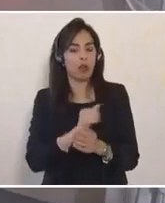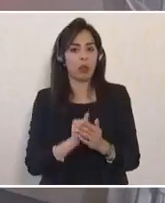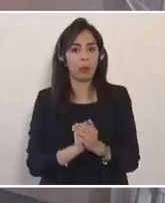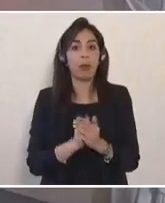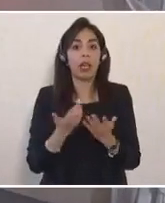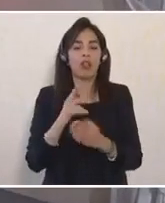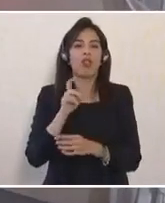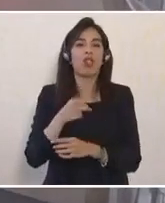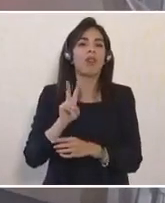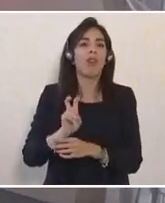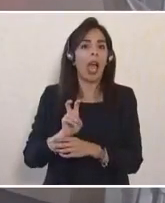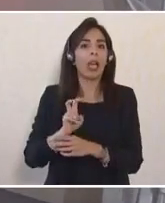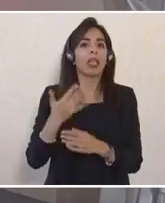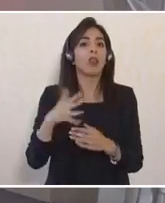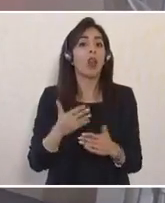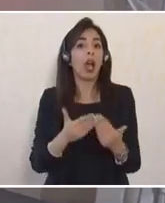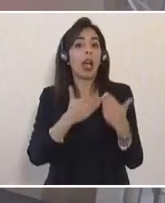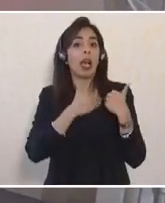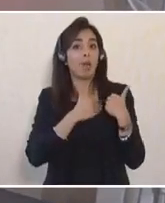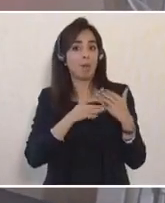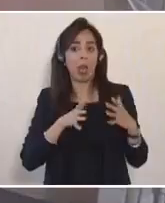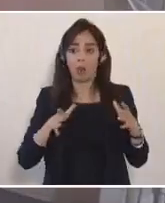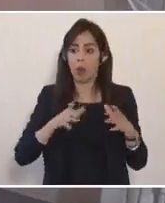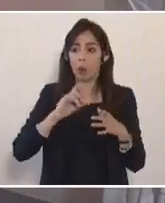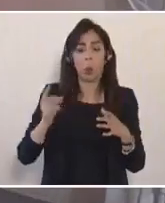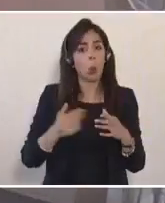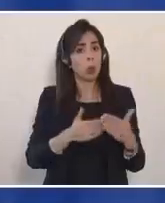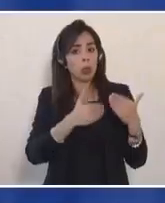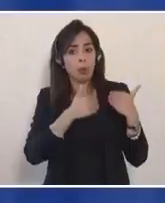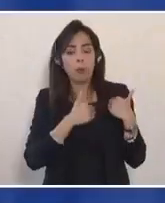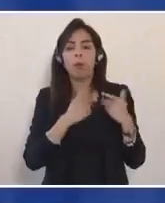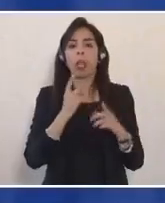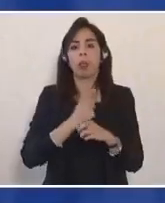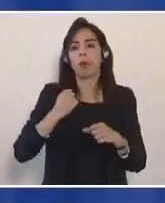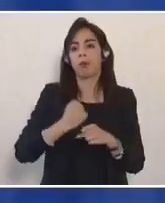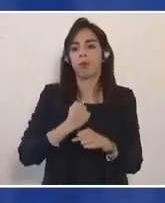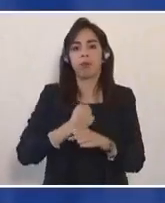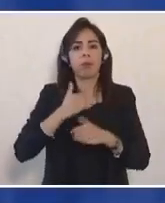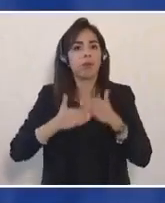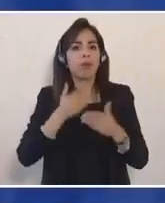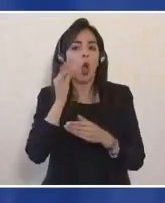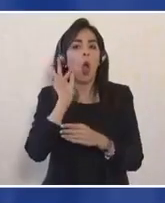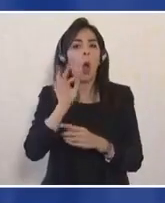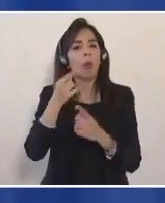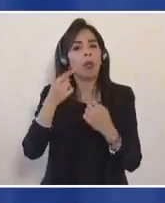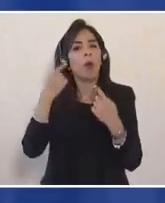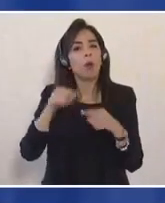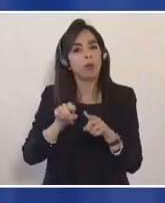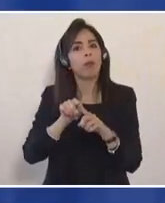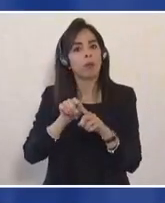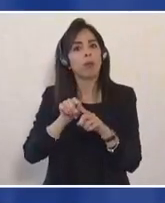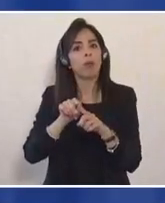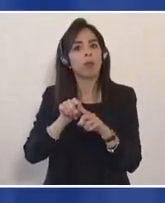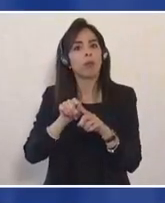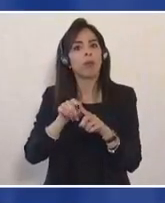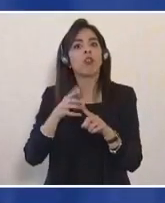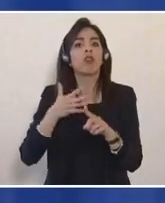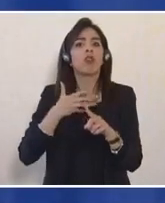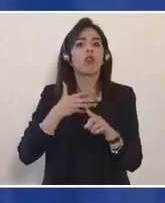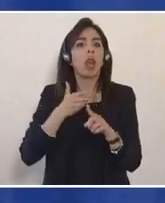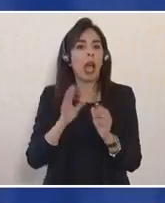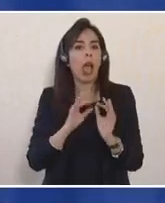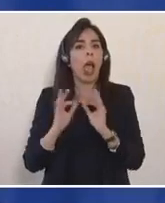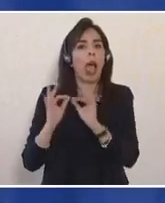thoroughly within the existing TRIPS agreement and the so-called Doha Declaration. So what is it all